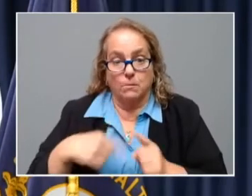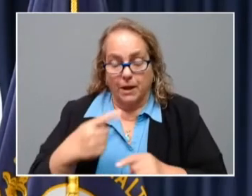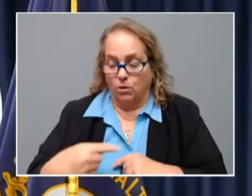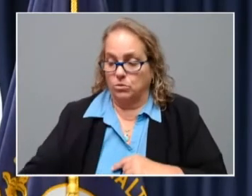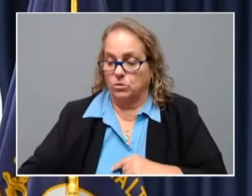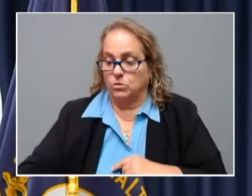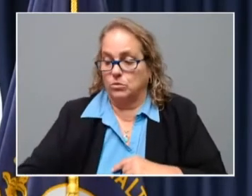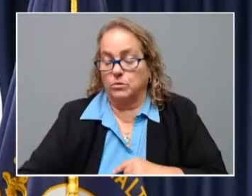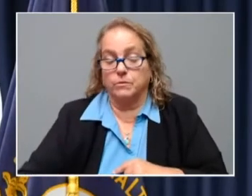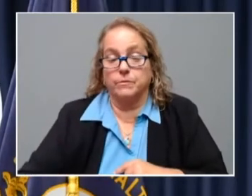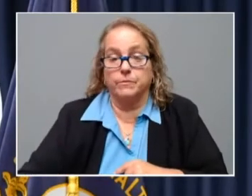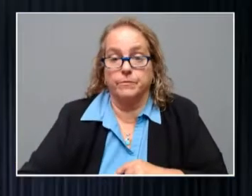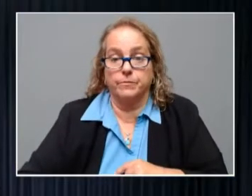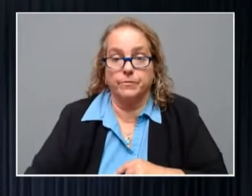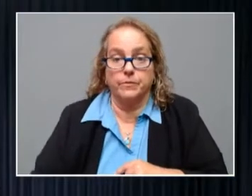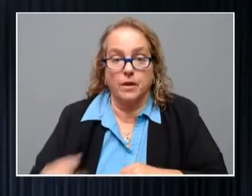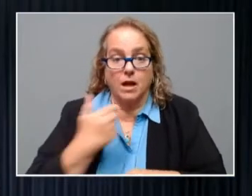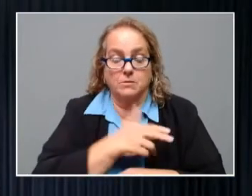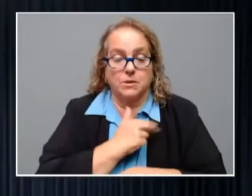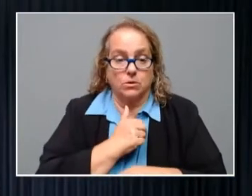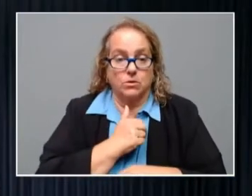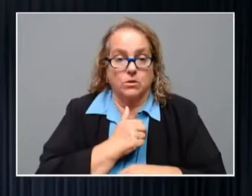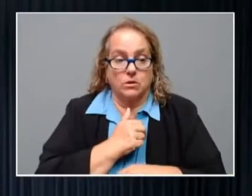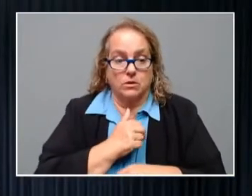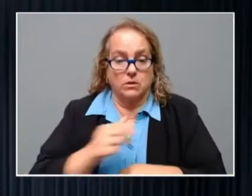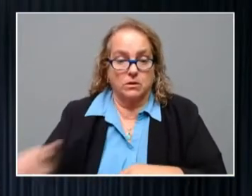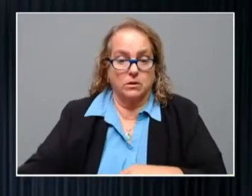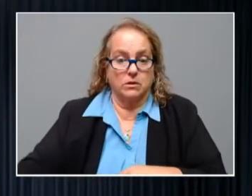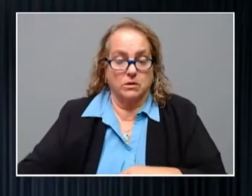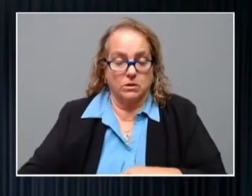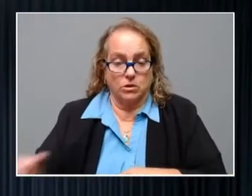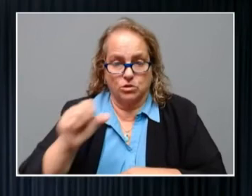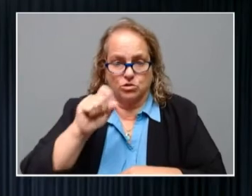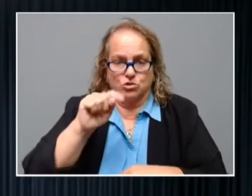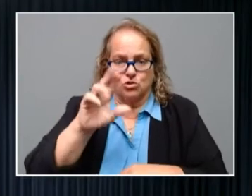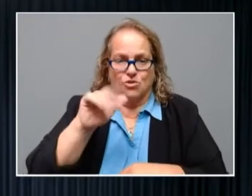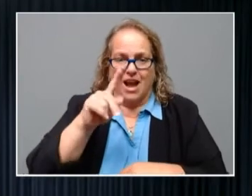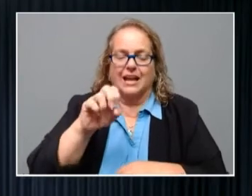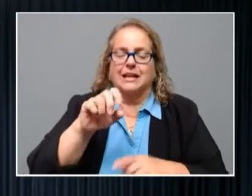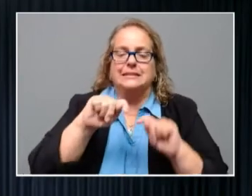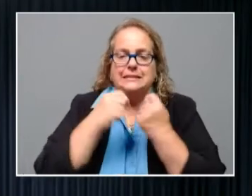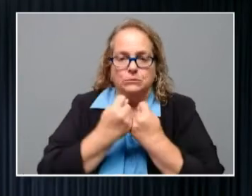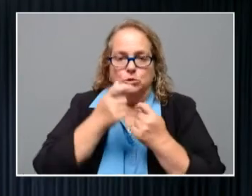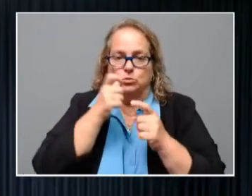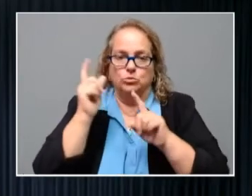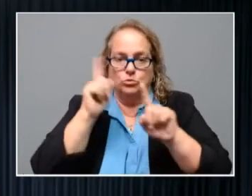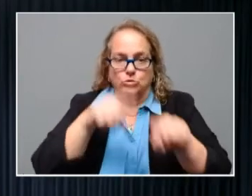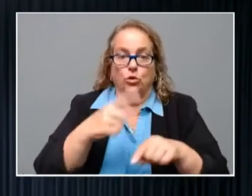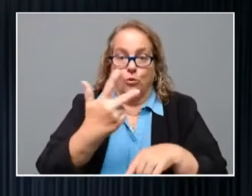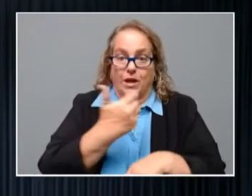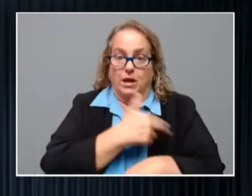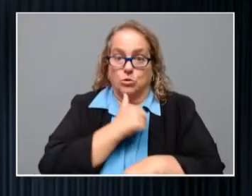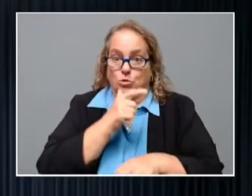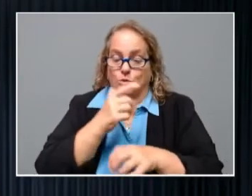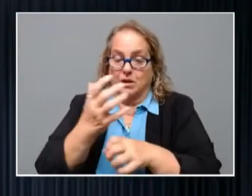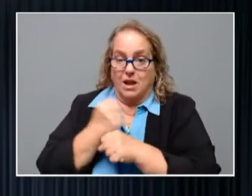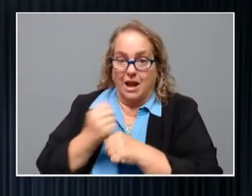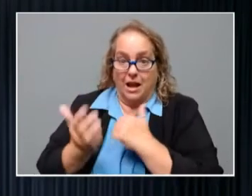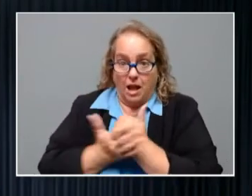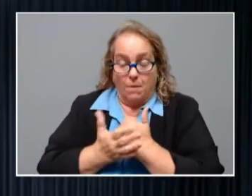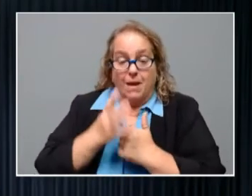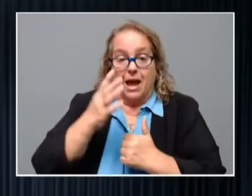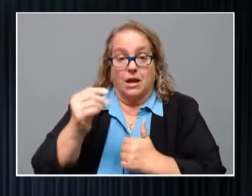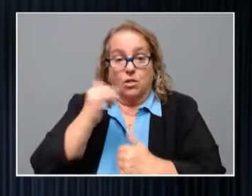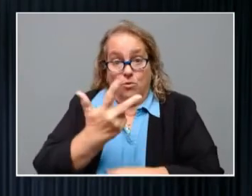requested the FEMA medical strike teams. Were those the 3 hospitals that were sent the monoclonal antibodies